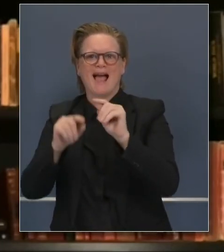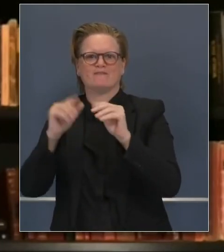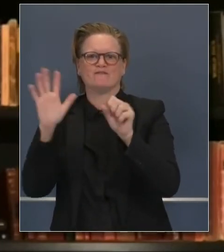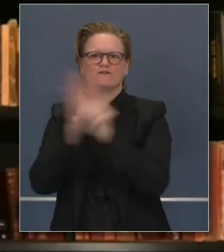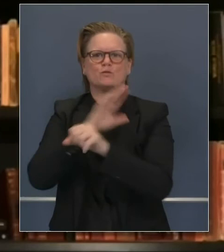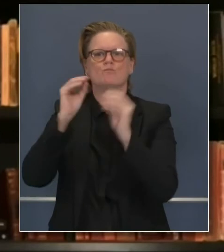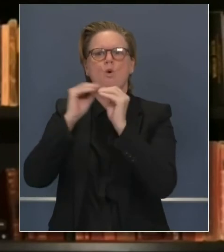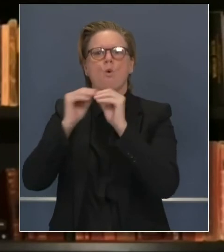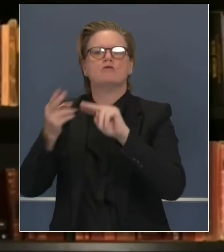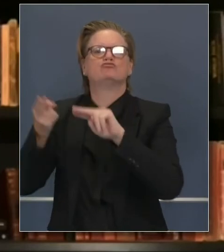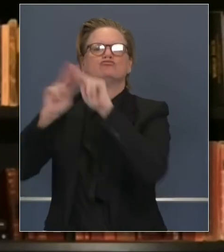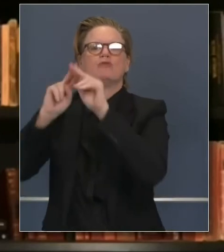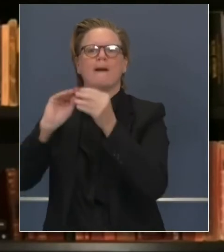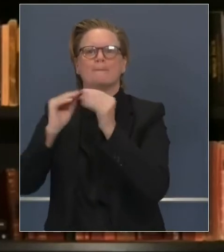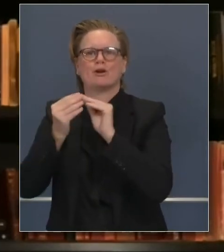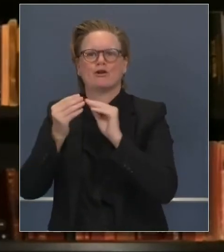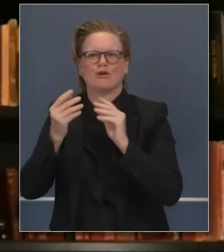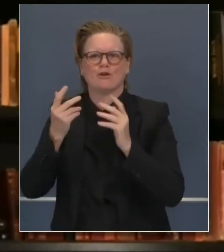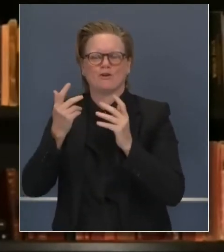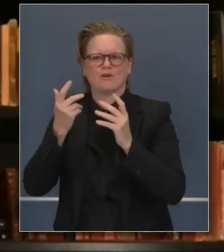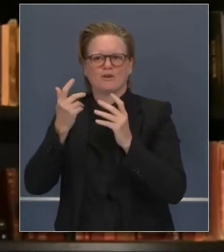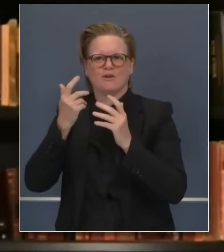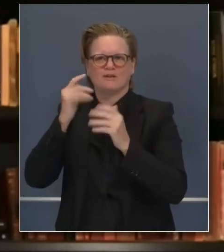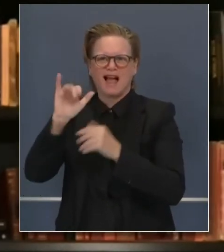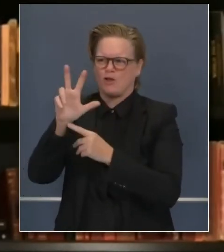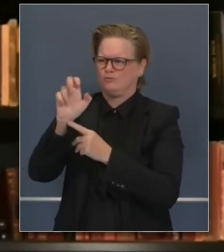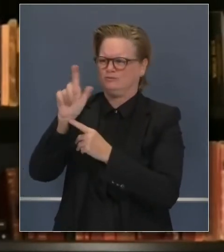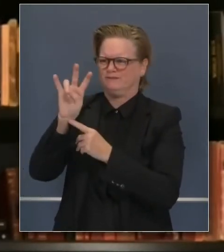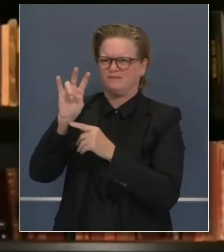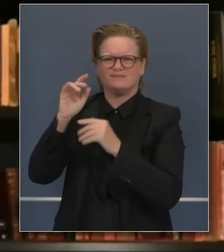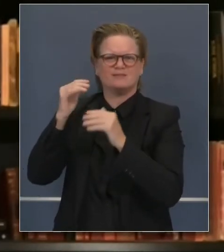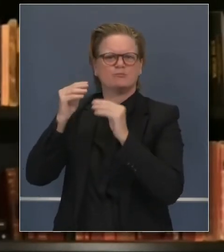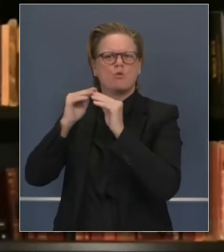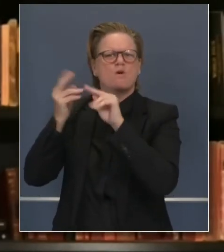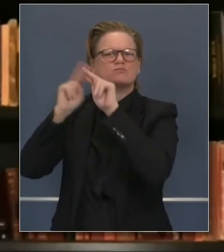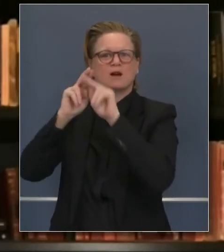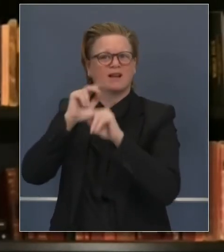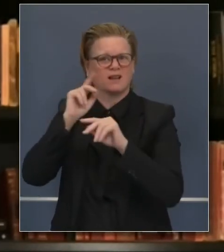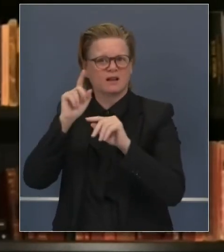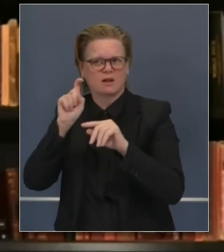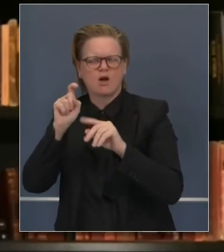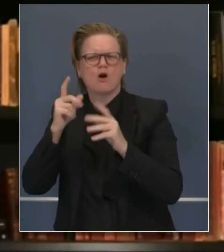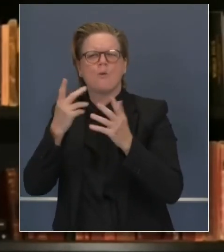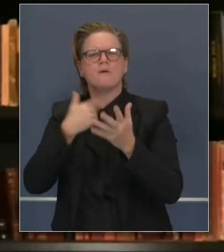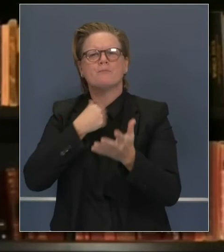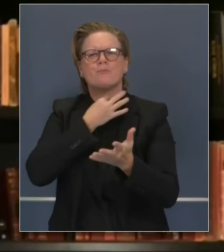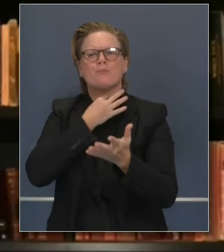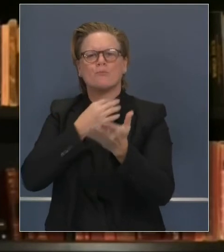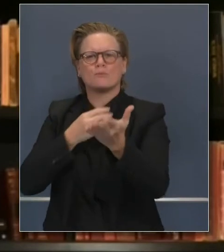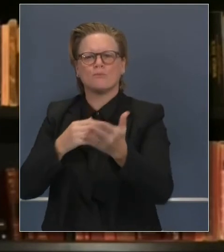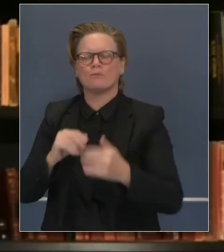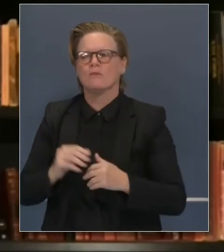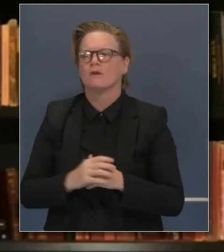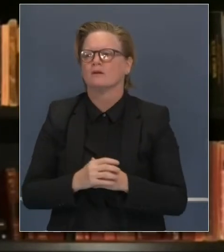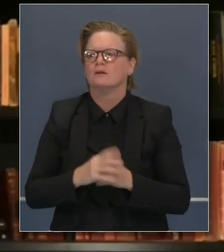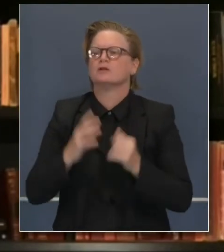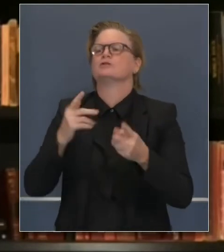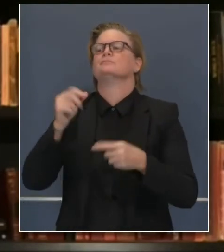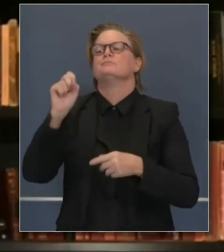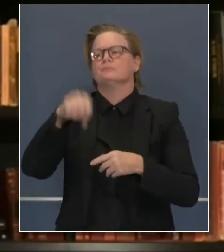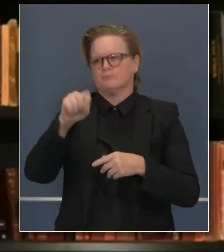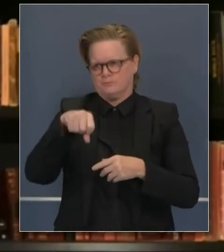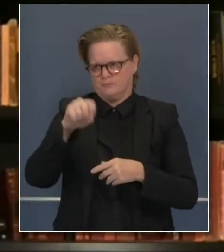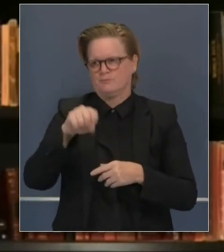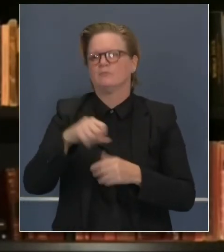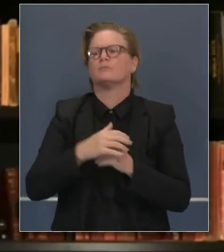already stationed where we need them in order to receive these? Yeah, we're prepared to receive, and that's where those orders will go out tomorrow directly to Pfizer.